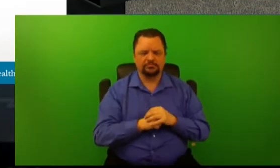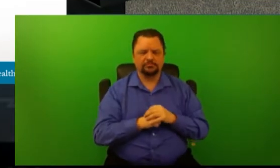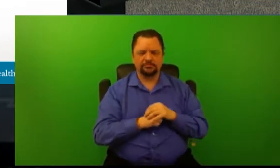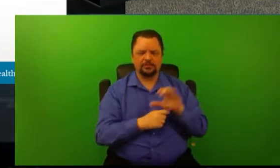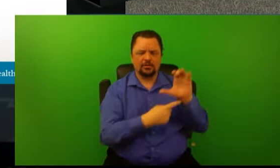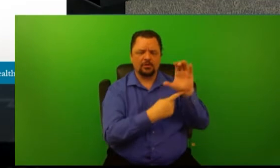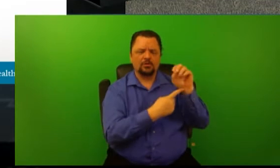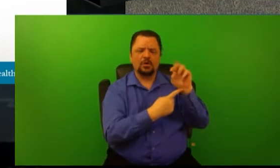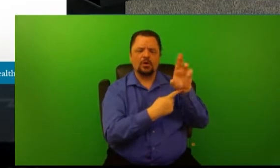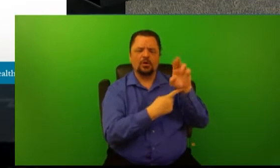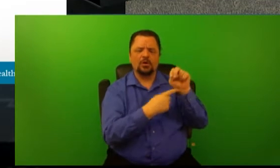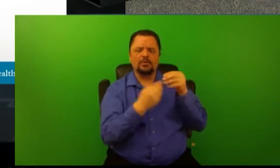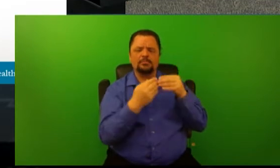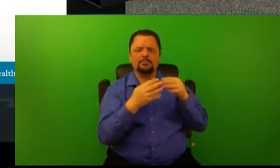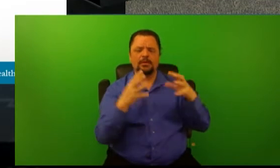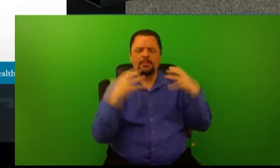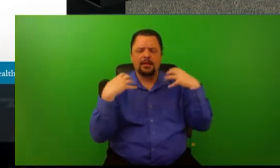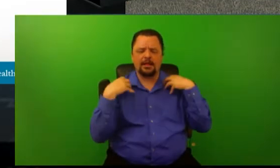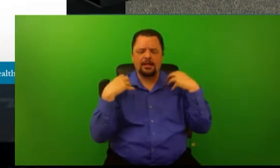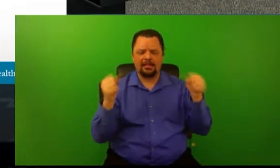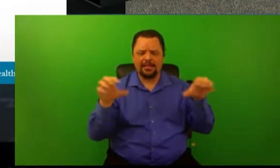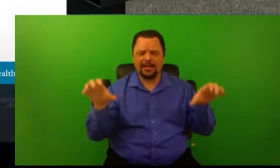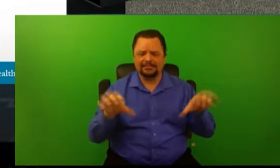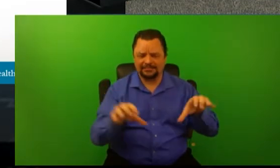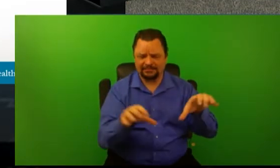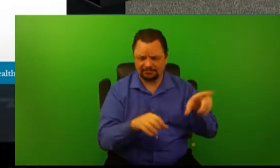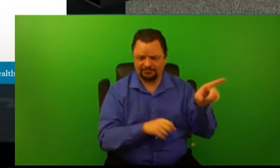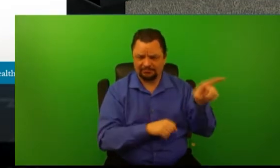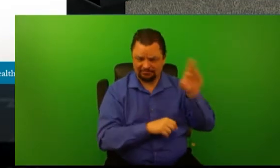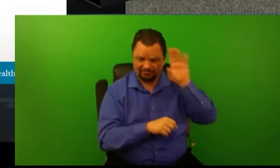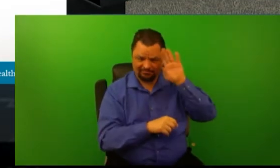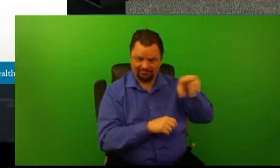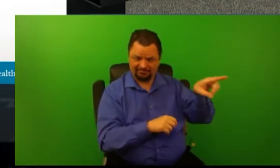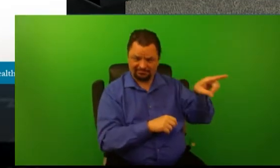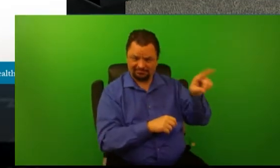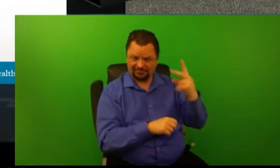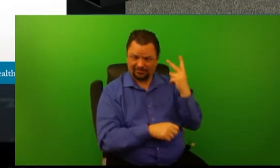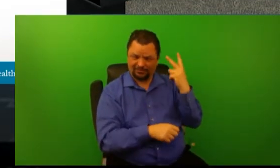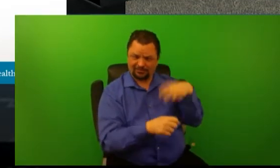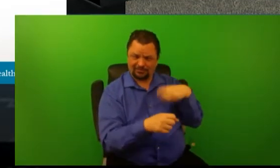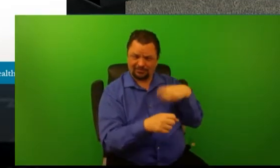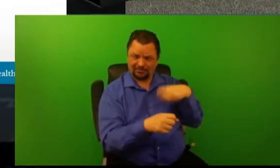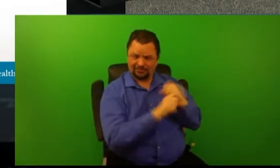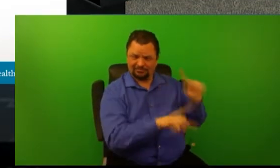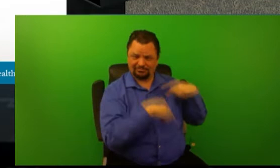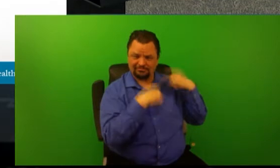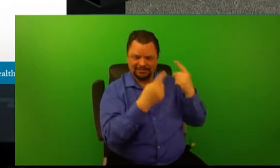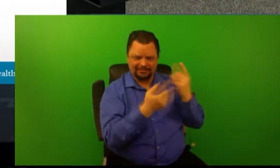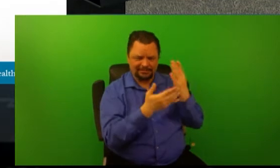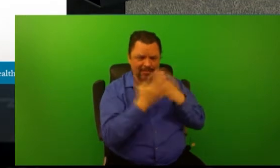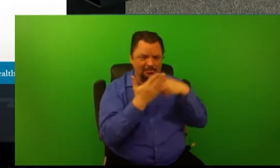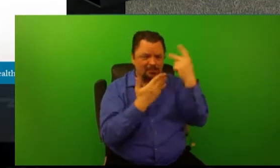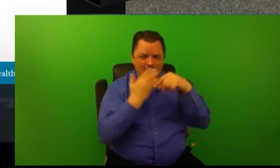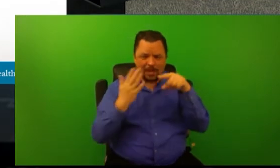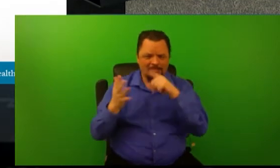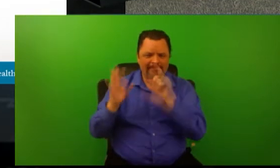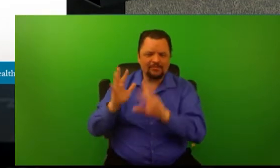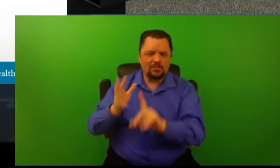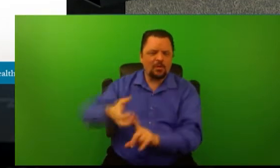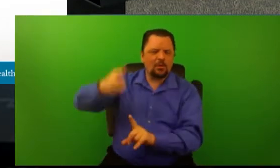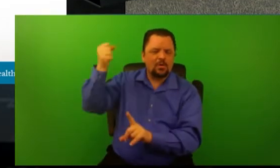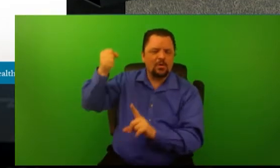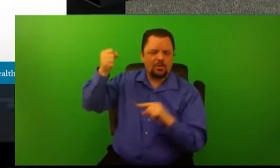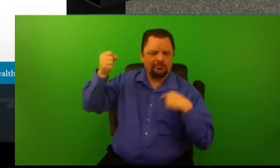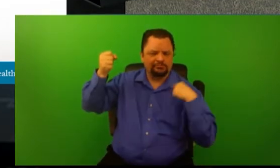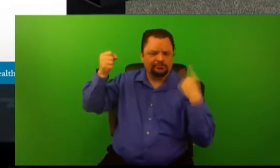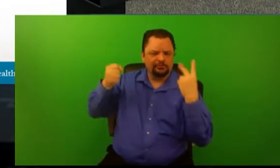activities, which, as you can imagine, the last 2 years, we've had to suspend some of our programming throughout these 2 years. We've had